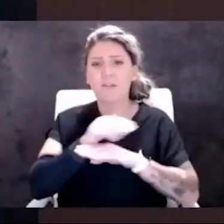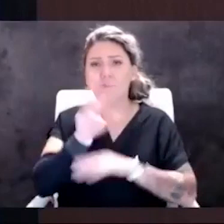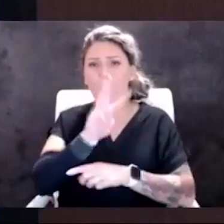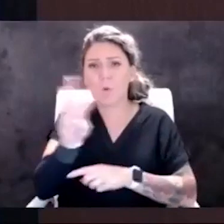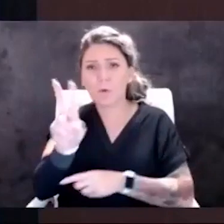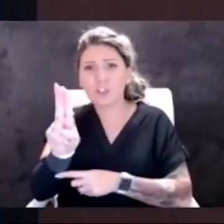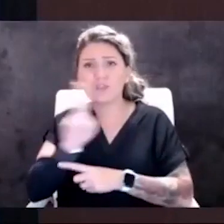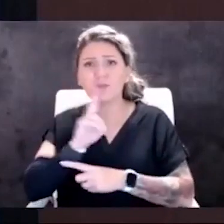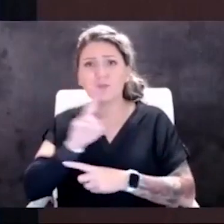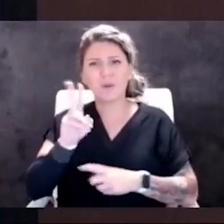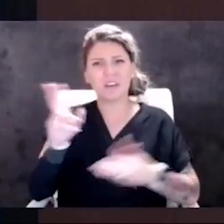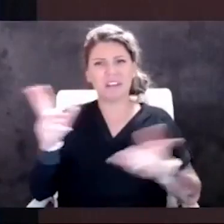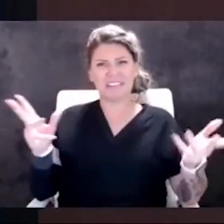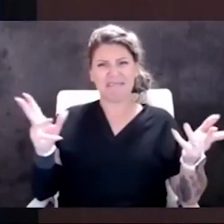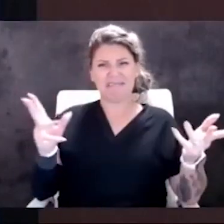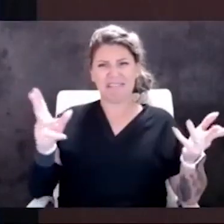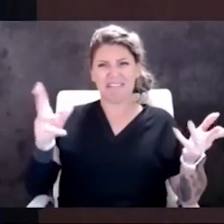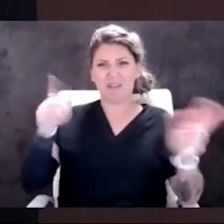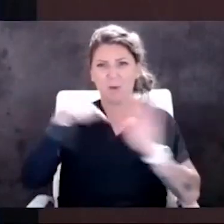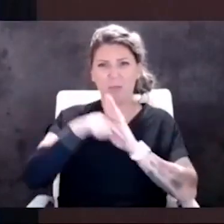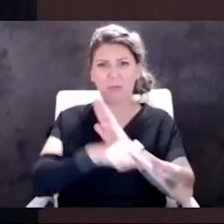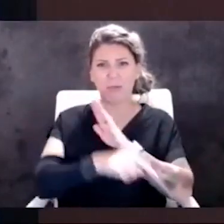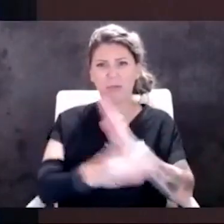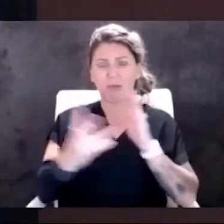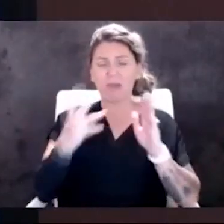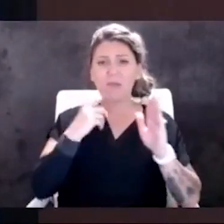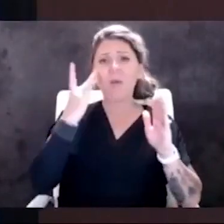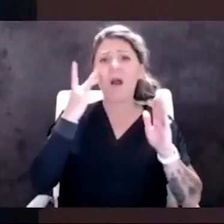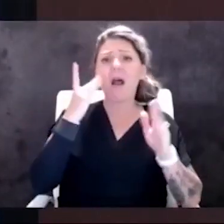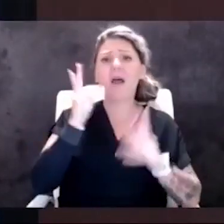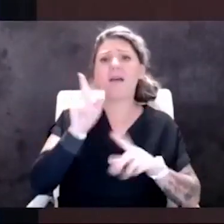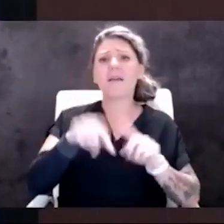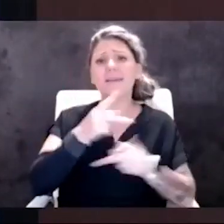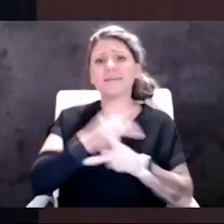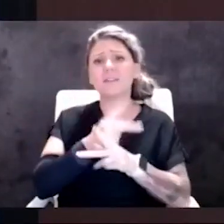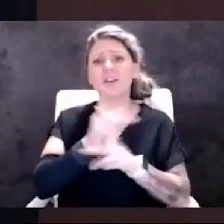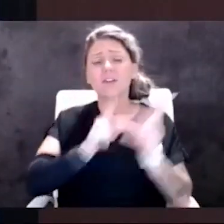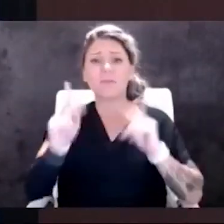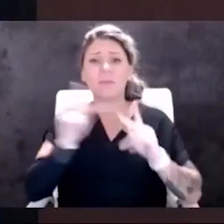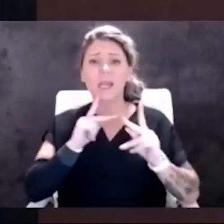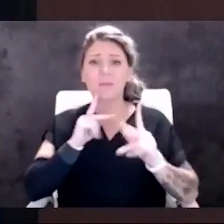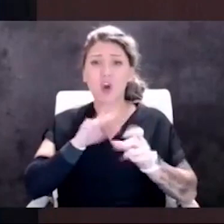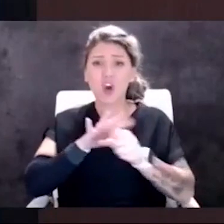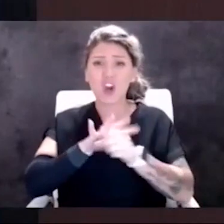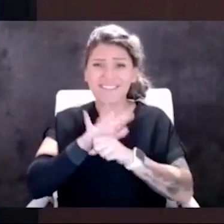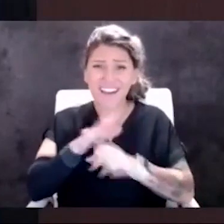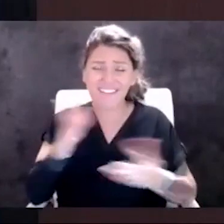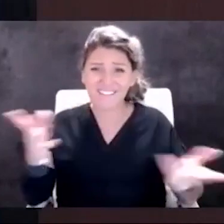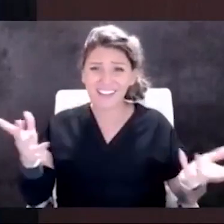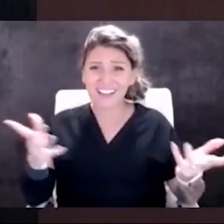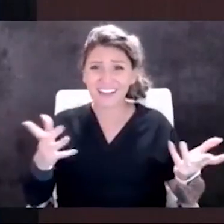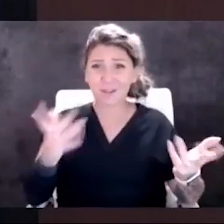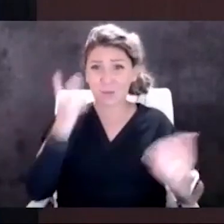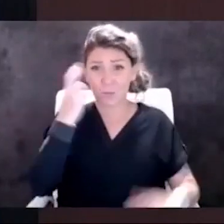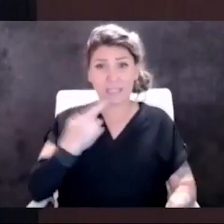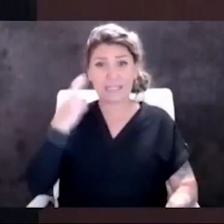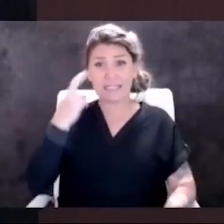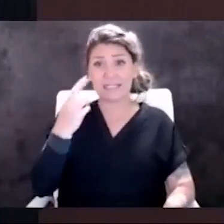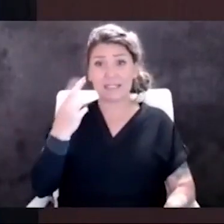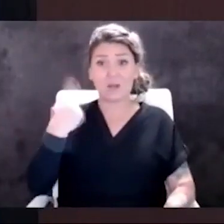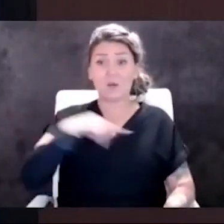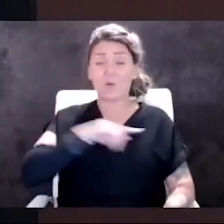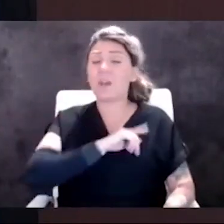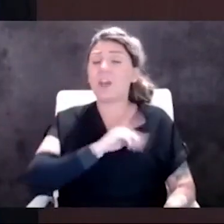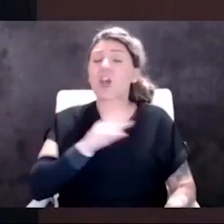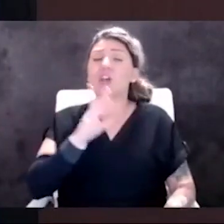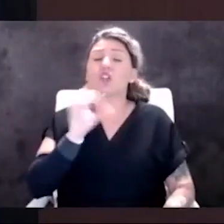can't get people taken care of fast enough and time critical. And the reason is we are so burdened and full